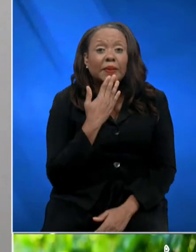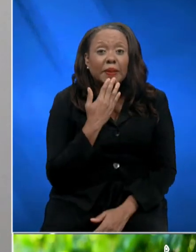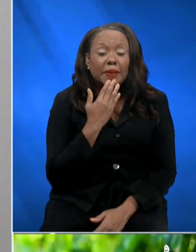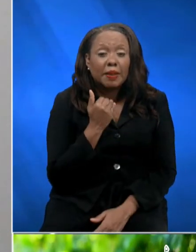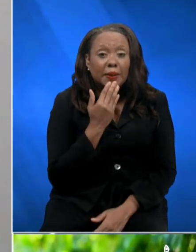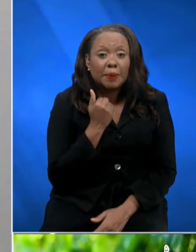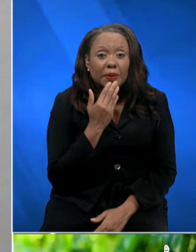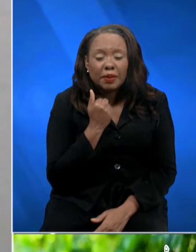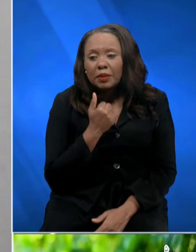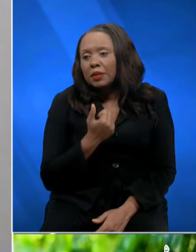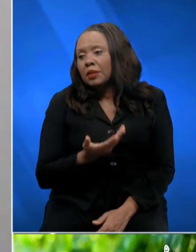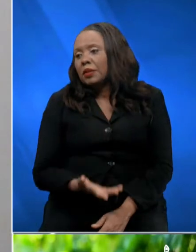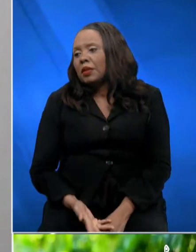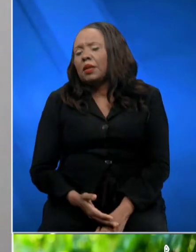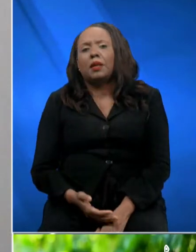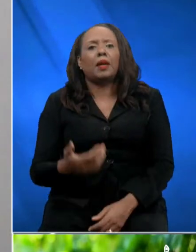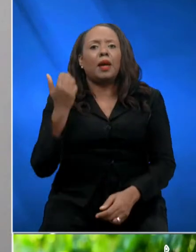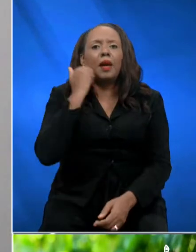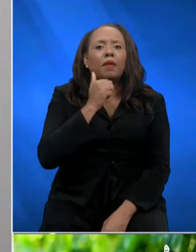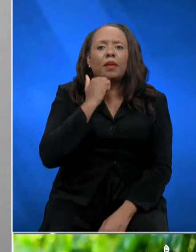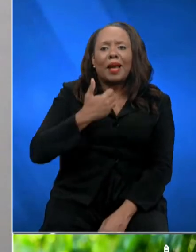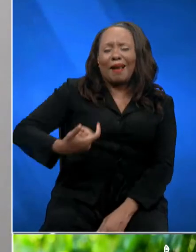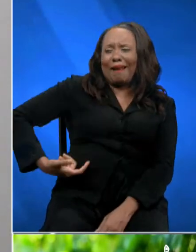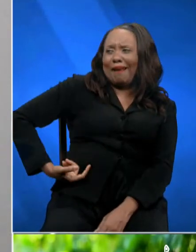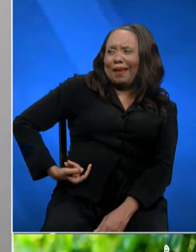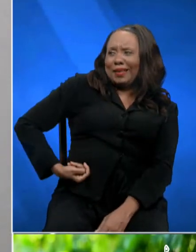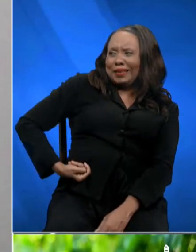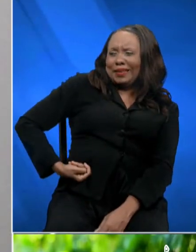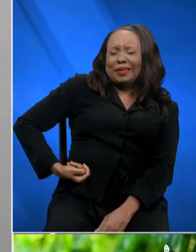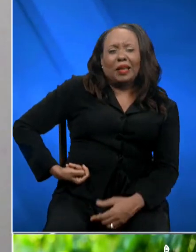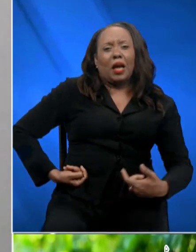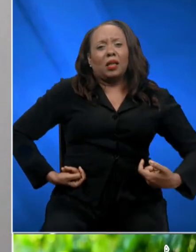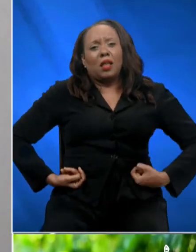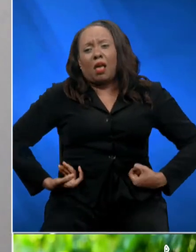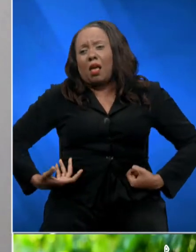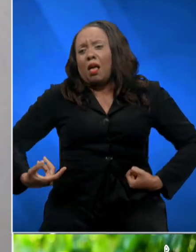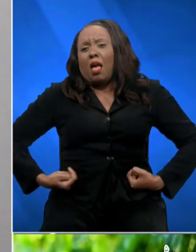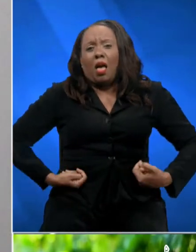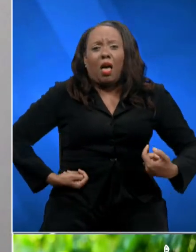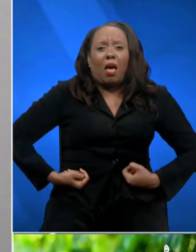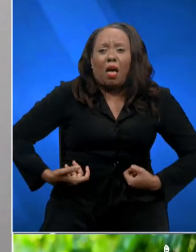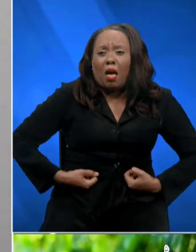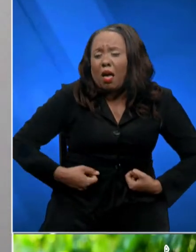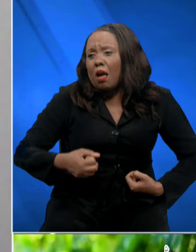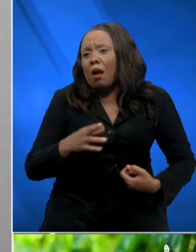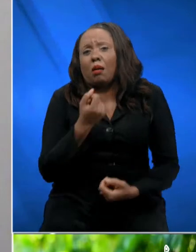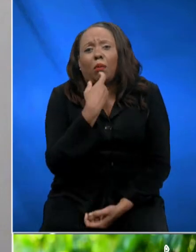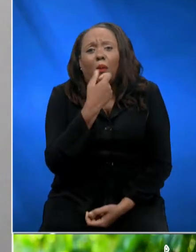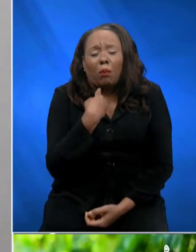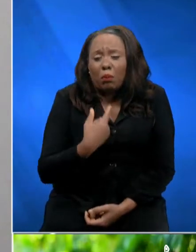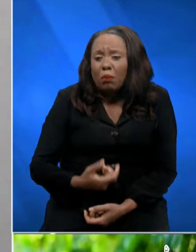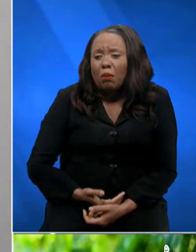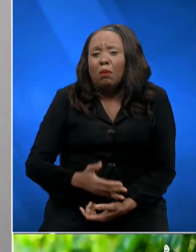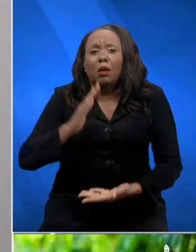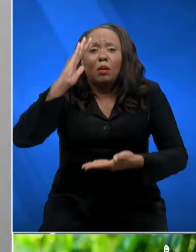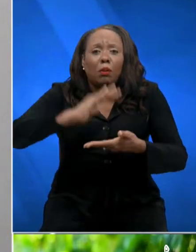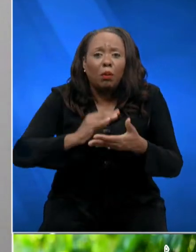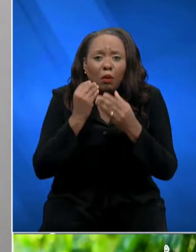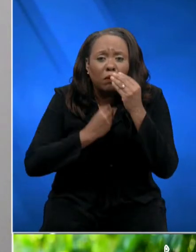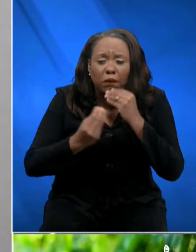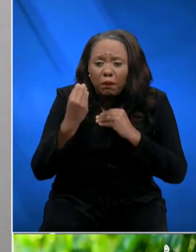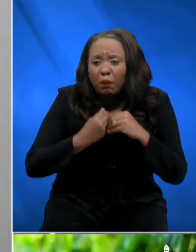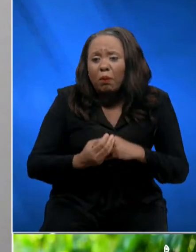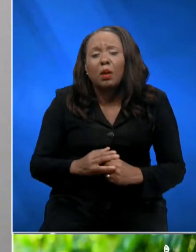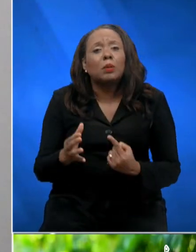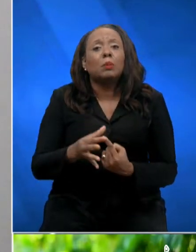yourself every day to check your blood sugar, take medication every day, restrict your eating, as the